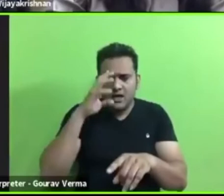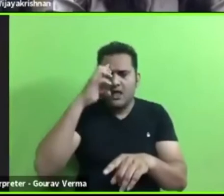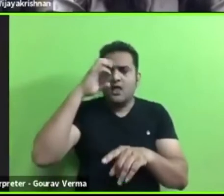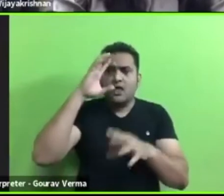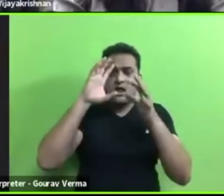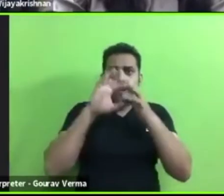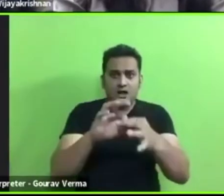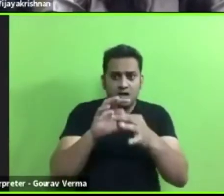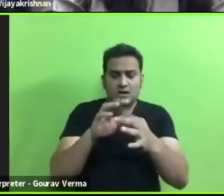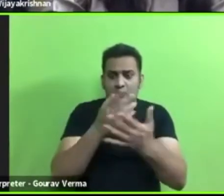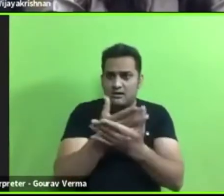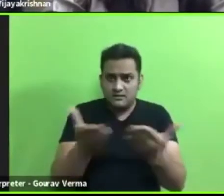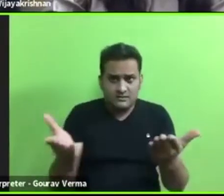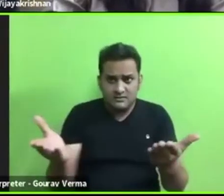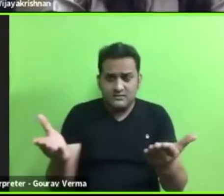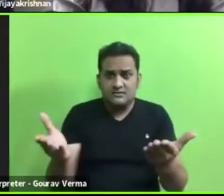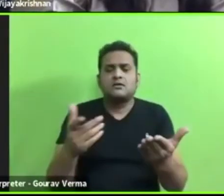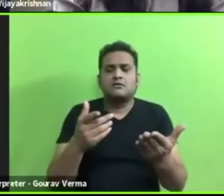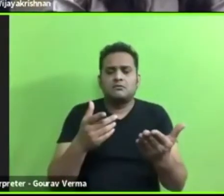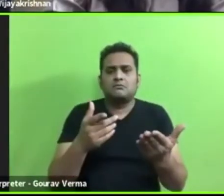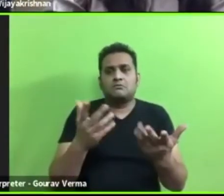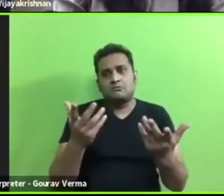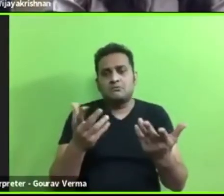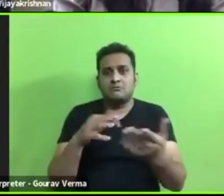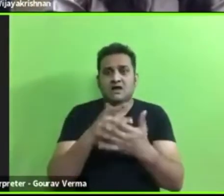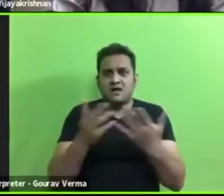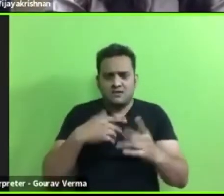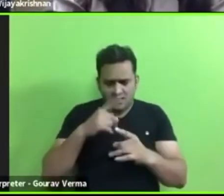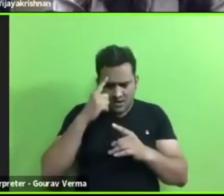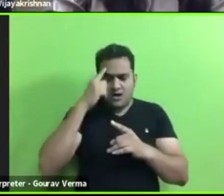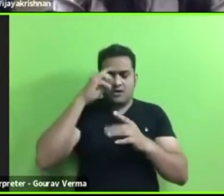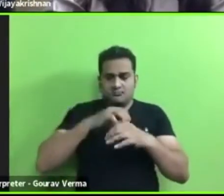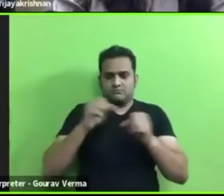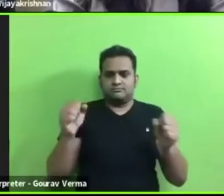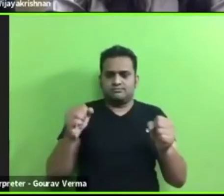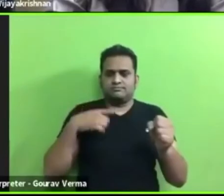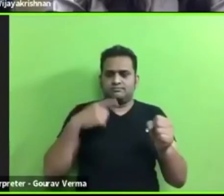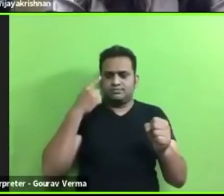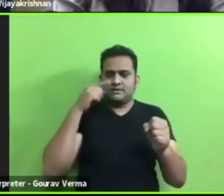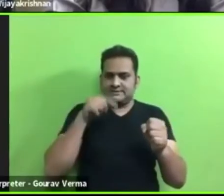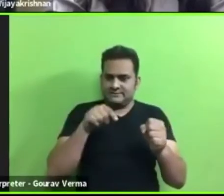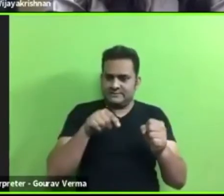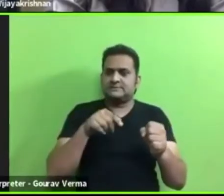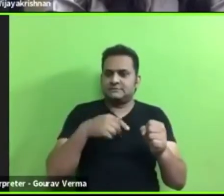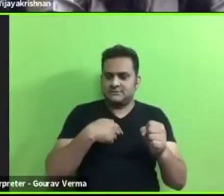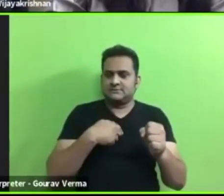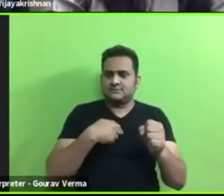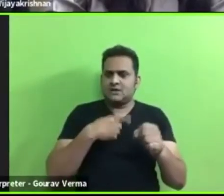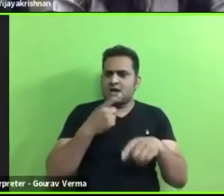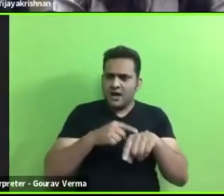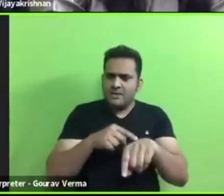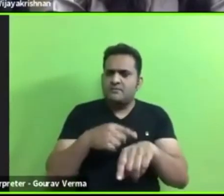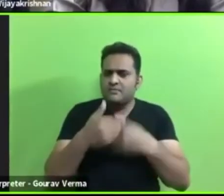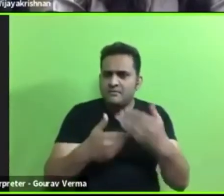engage with such acuity, with this baggage, that you pass through phases where you debaggage